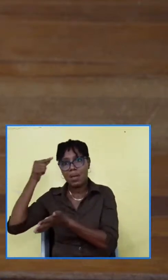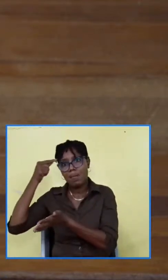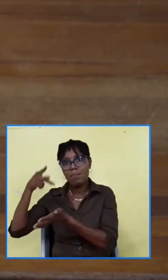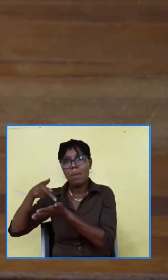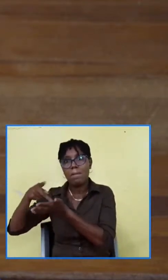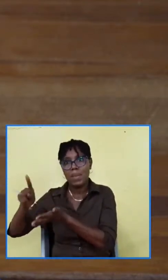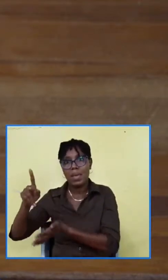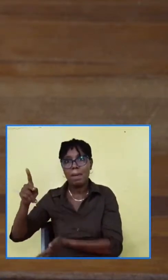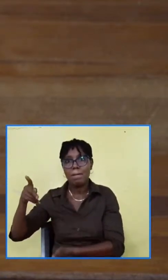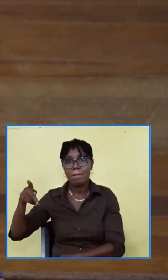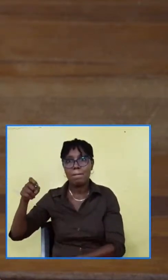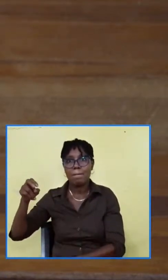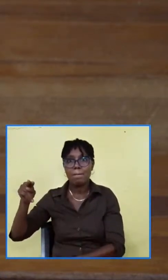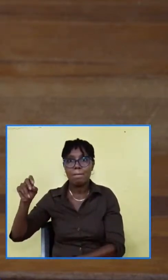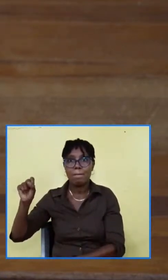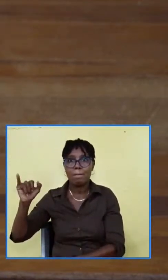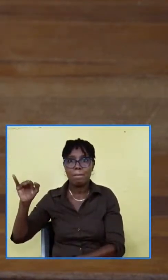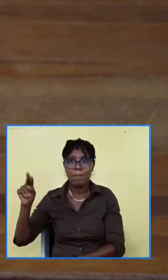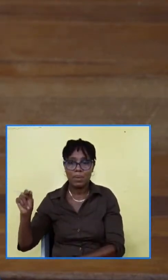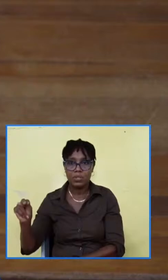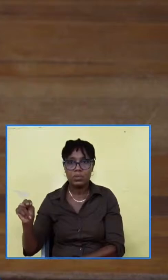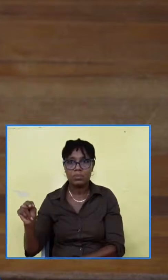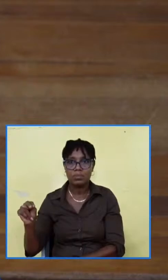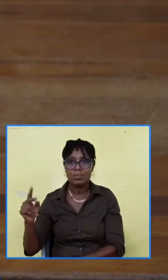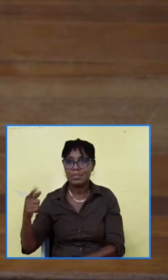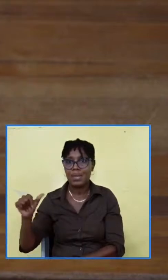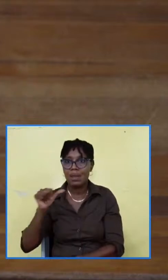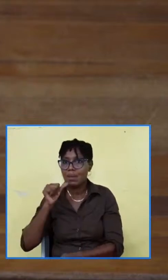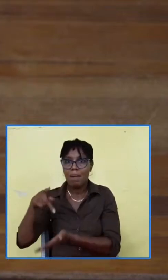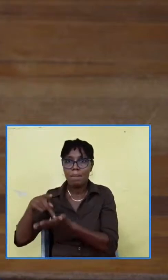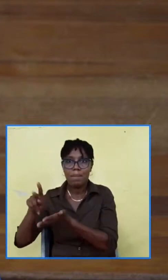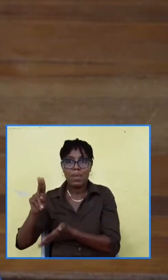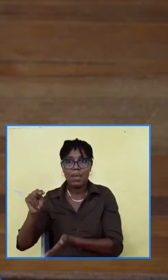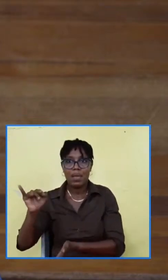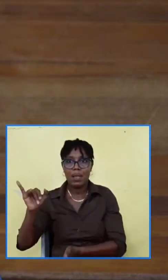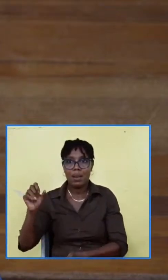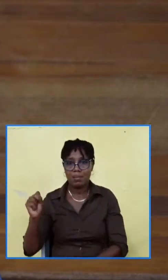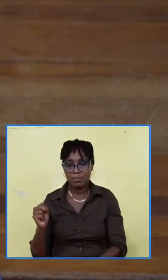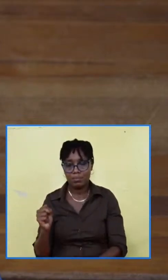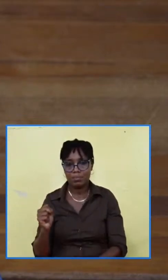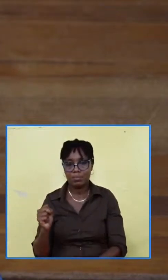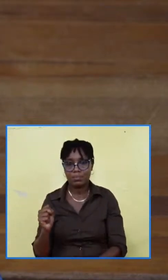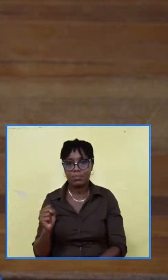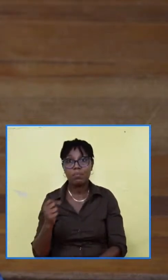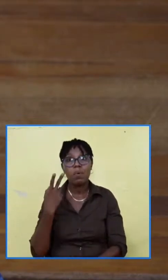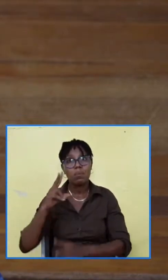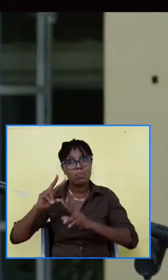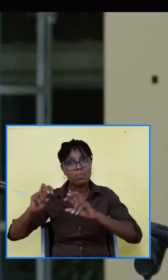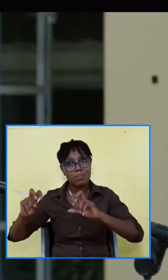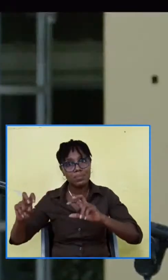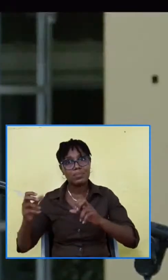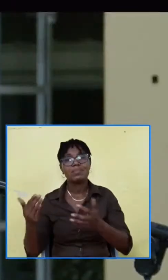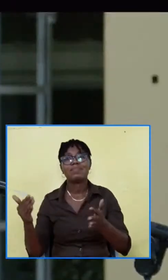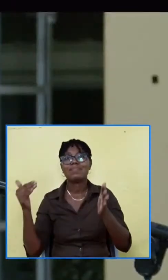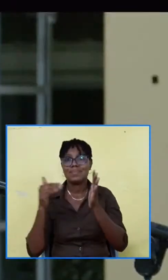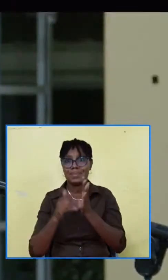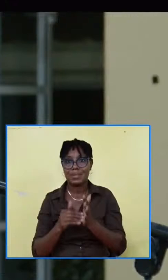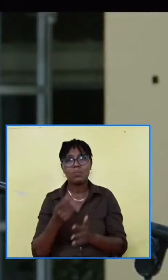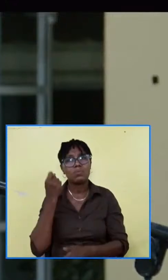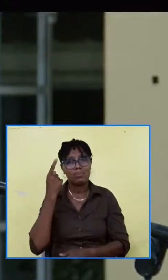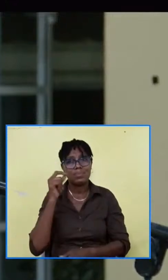look at that though, Betty, in terms of the relativity between the two, because we accept what you're saying. All right, the other thing